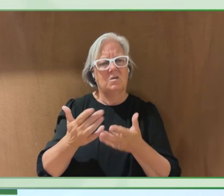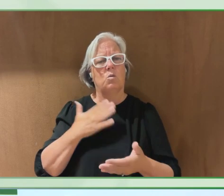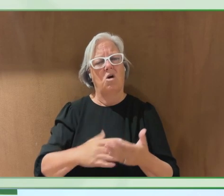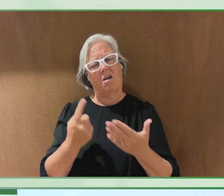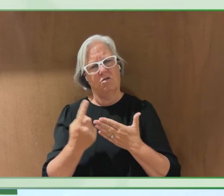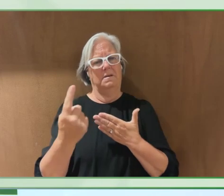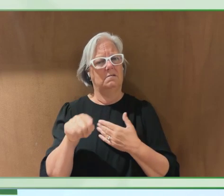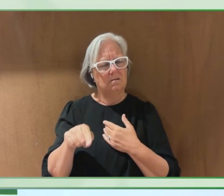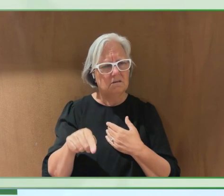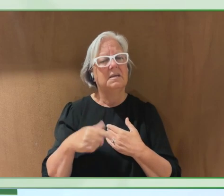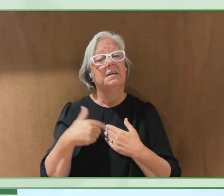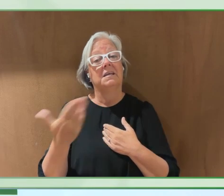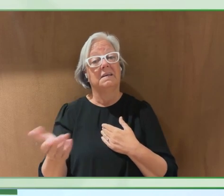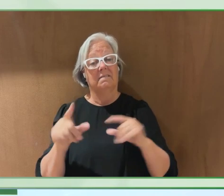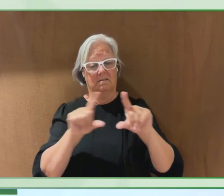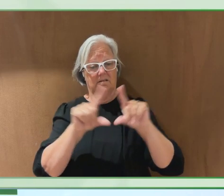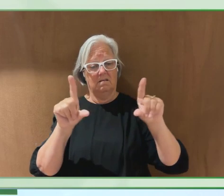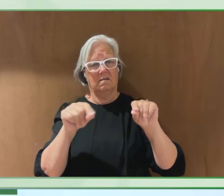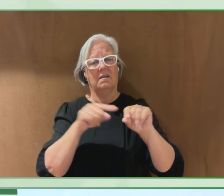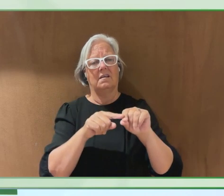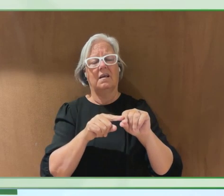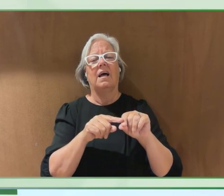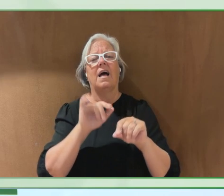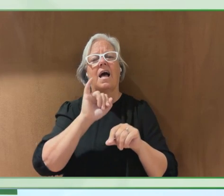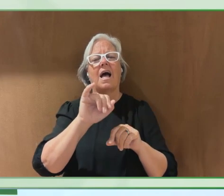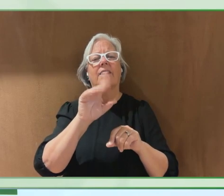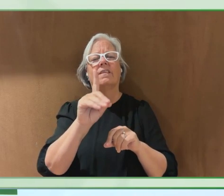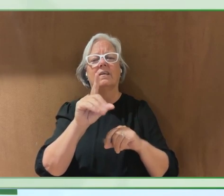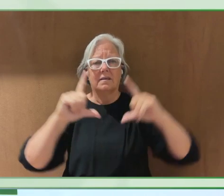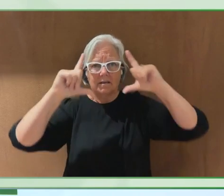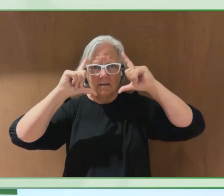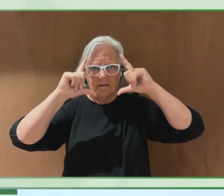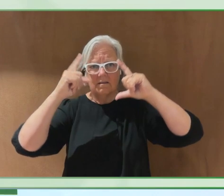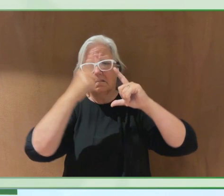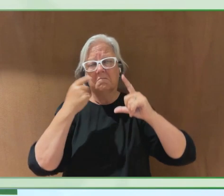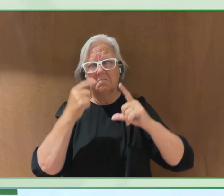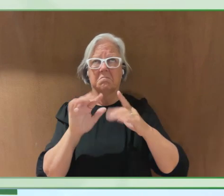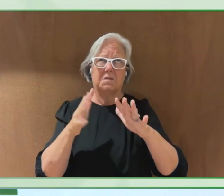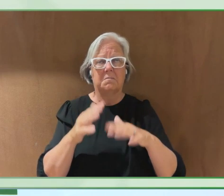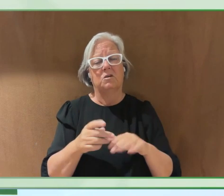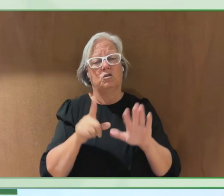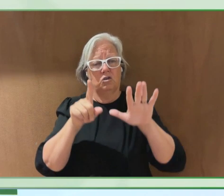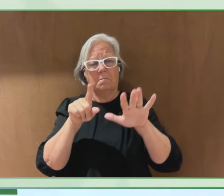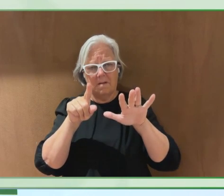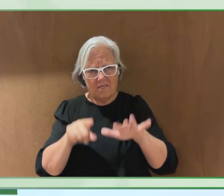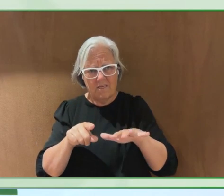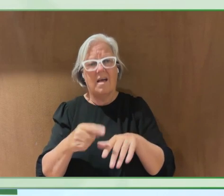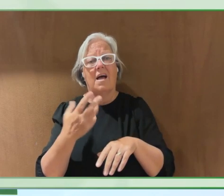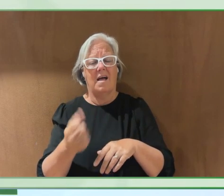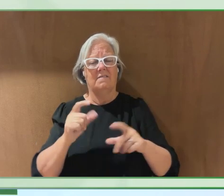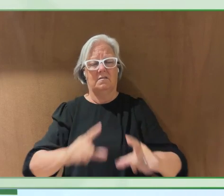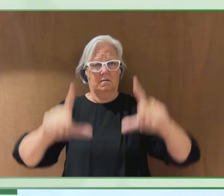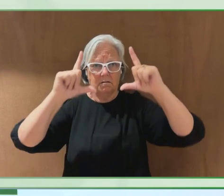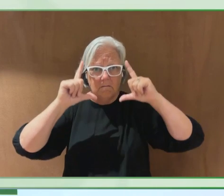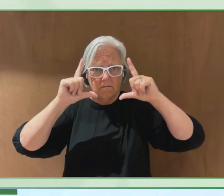with disability in Pakistan, it takes them about 6 months to secure the national identity of the country. We try to make this process